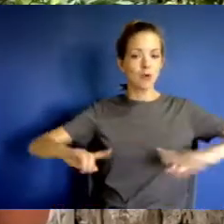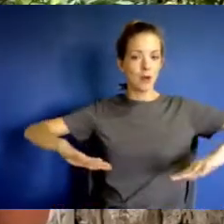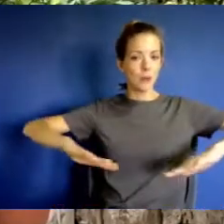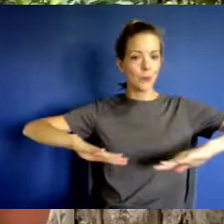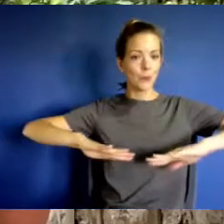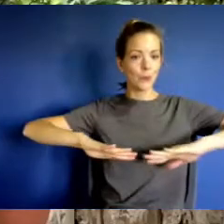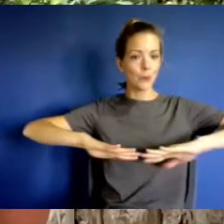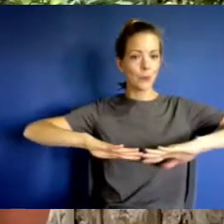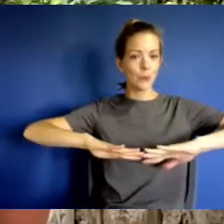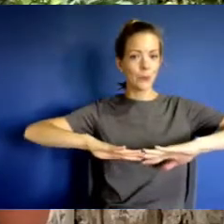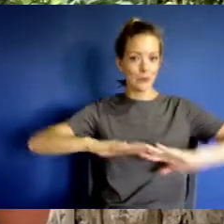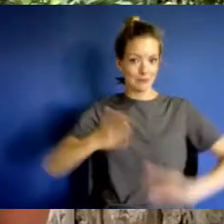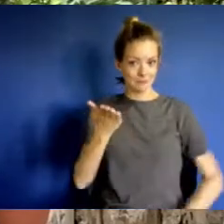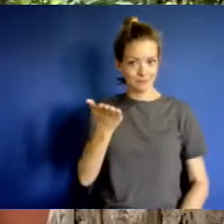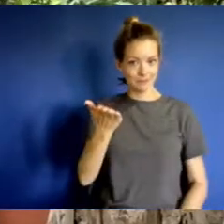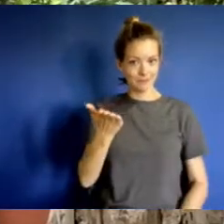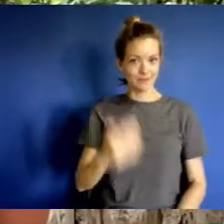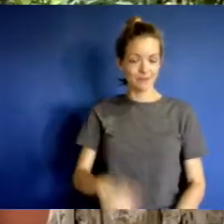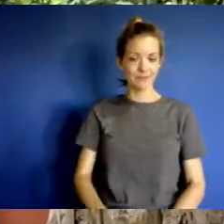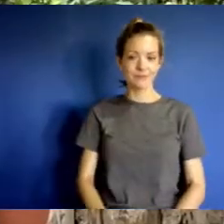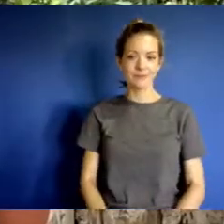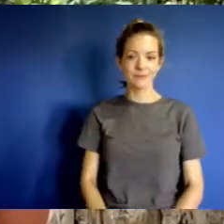then bring the other arm